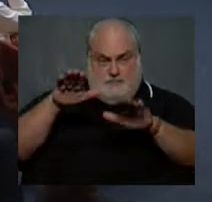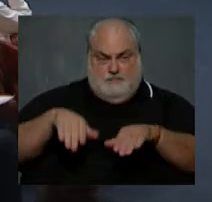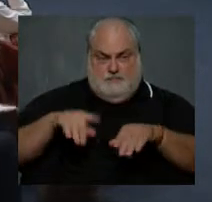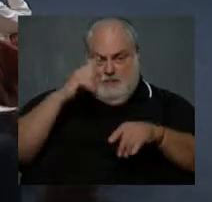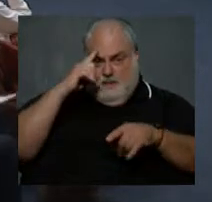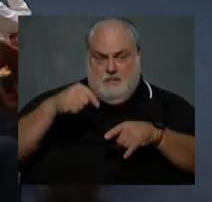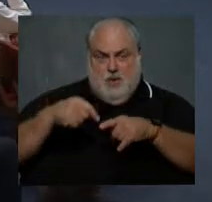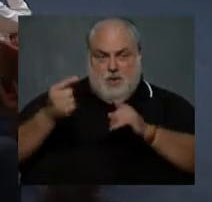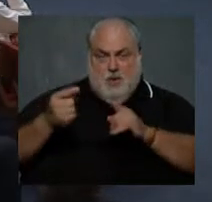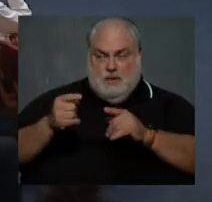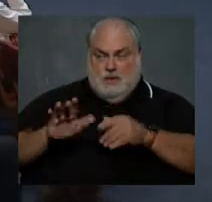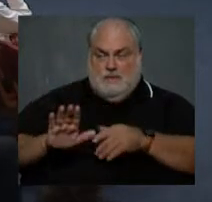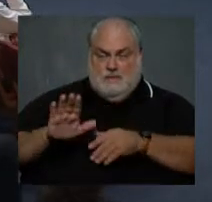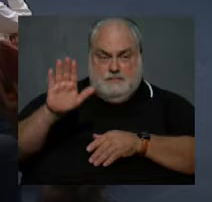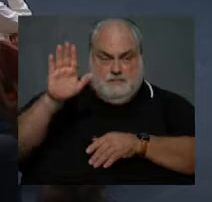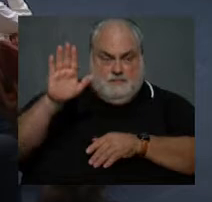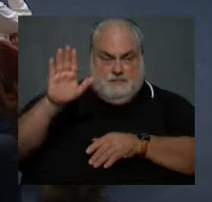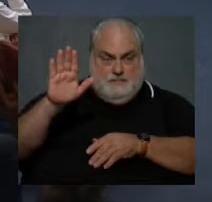Those who do not,